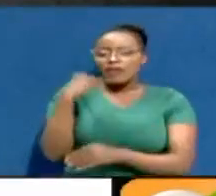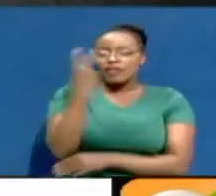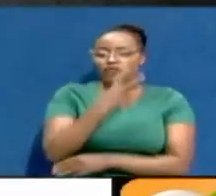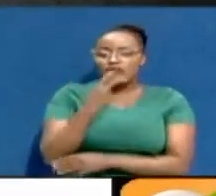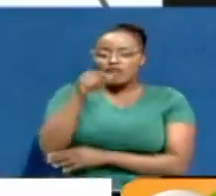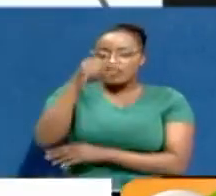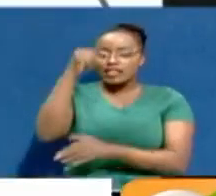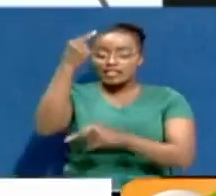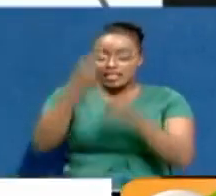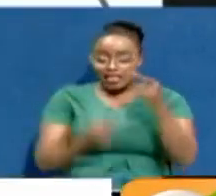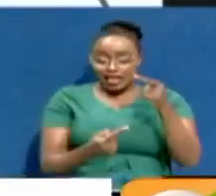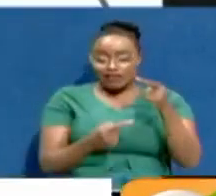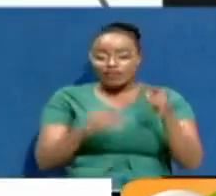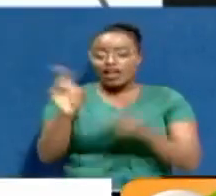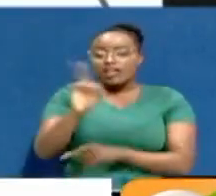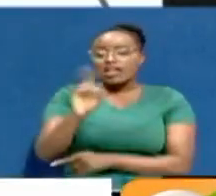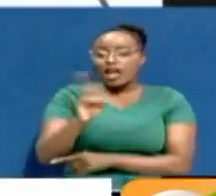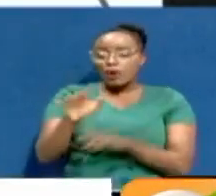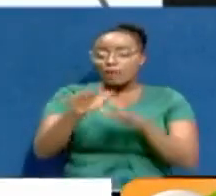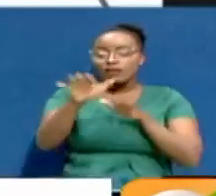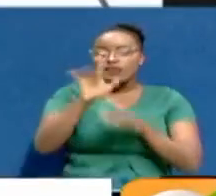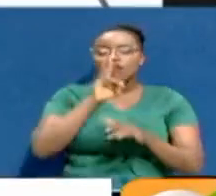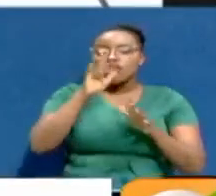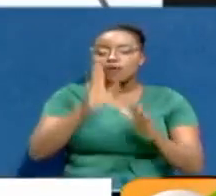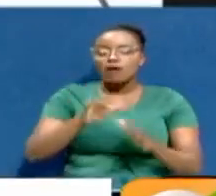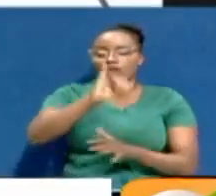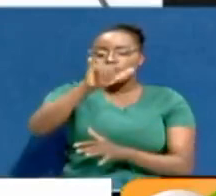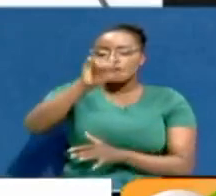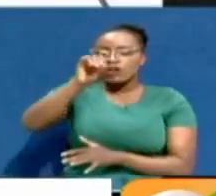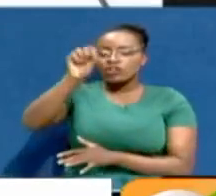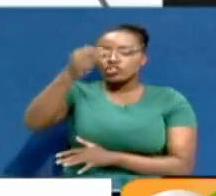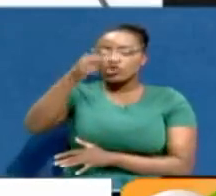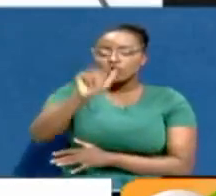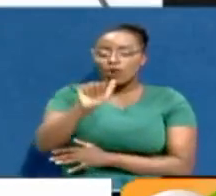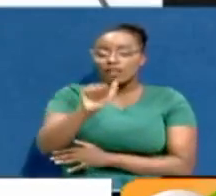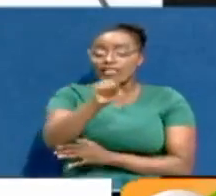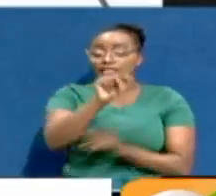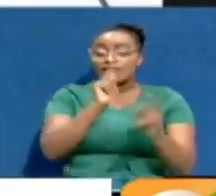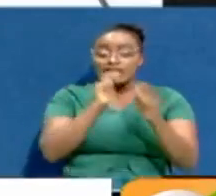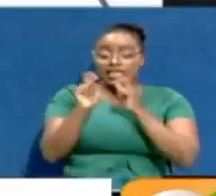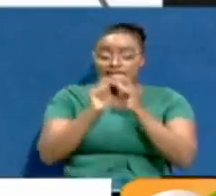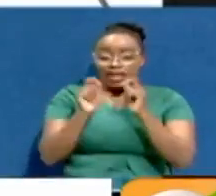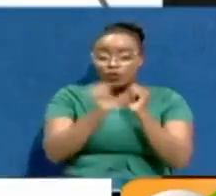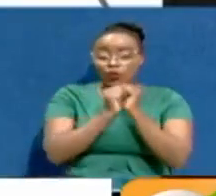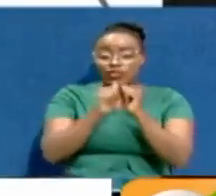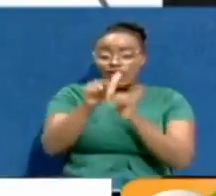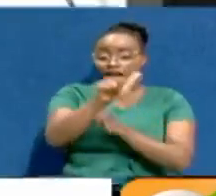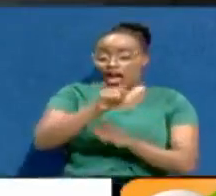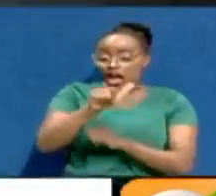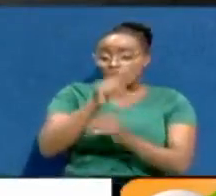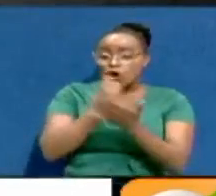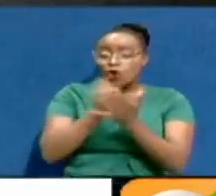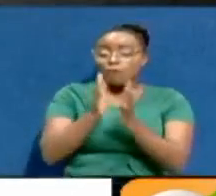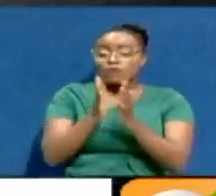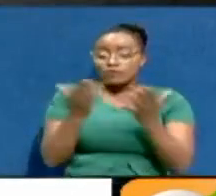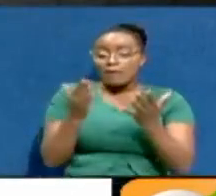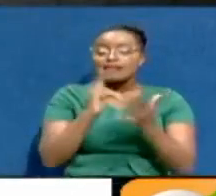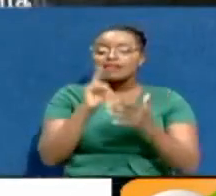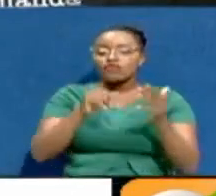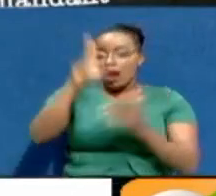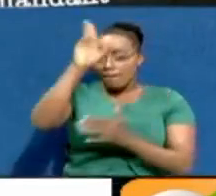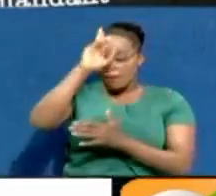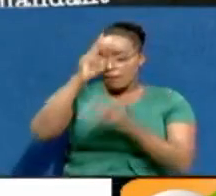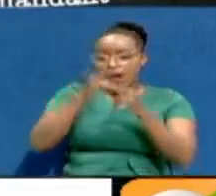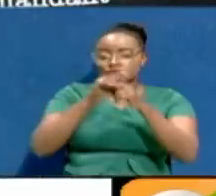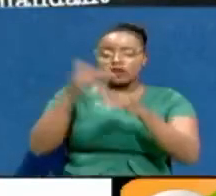February this year, Nairobi Traffic Commandant Joshua Omukata, in an interview with a local daily, said police would